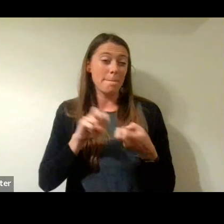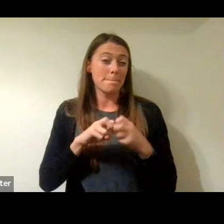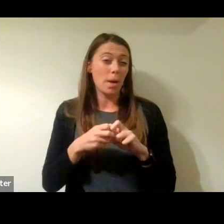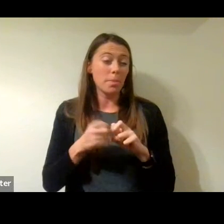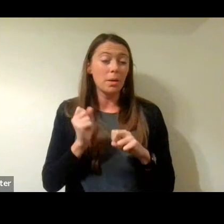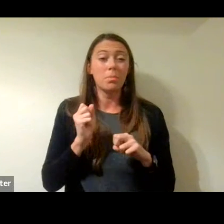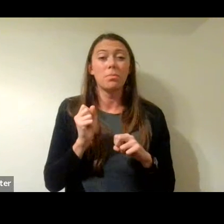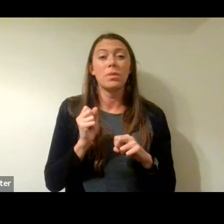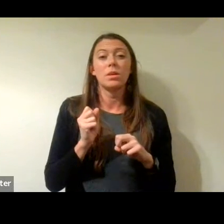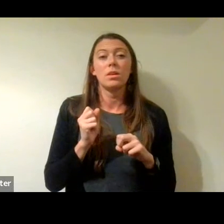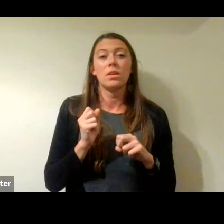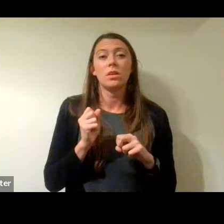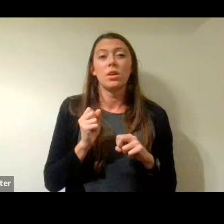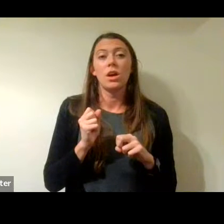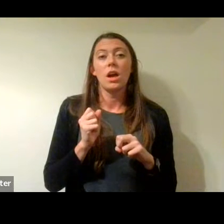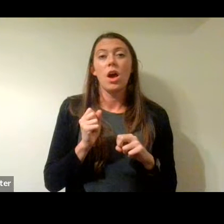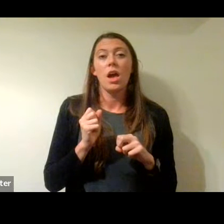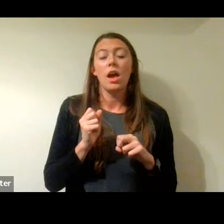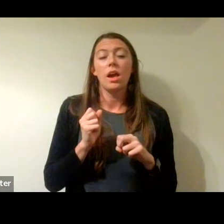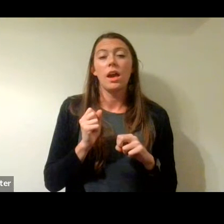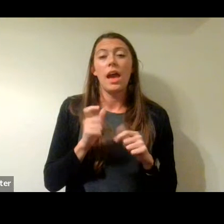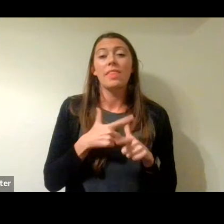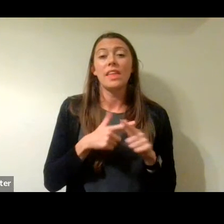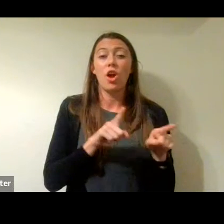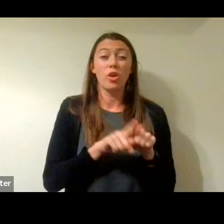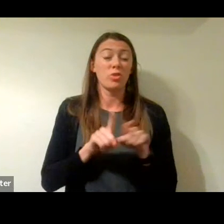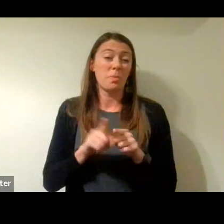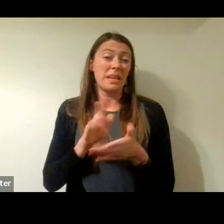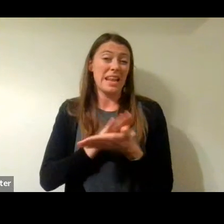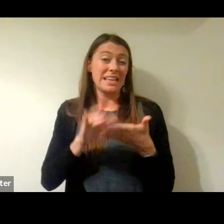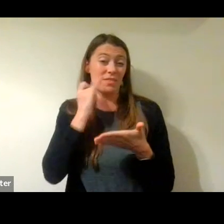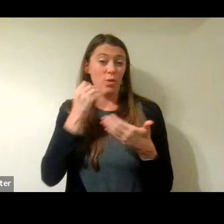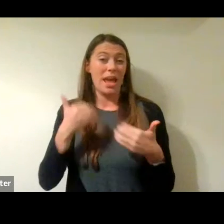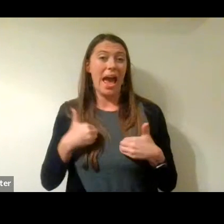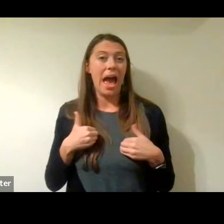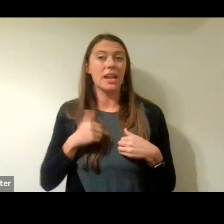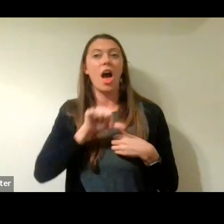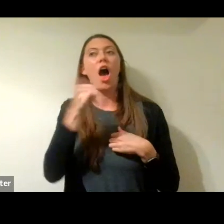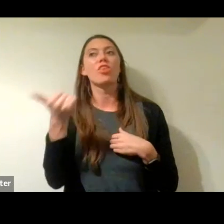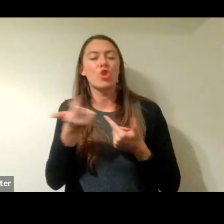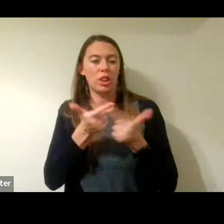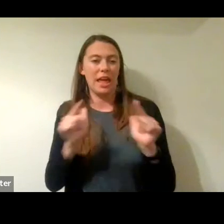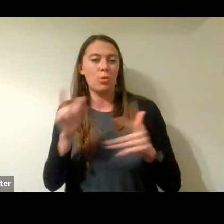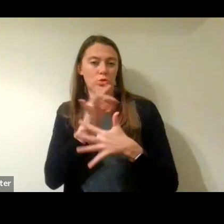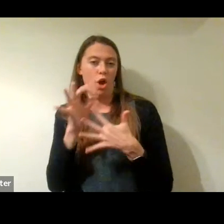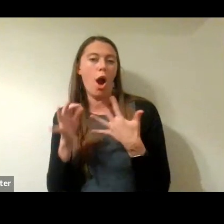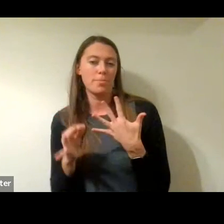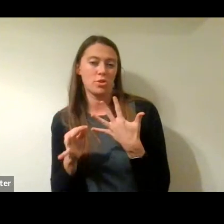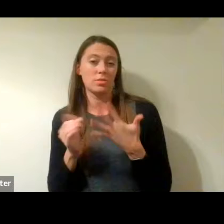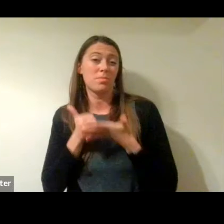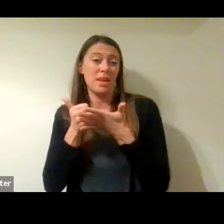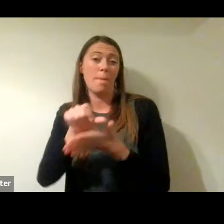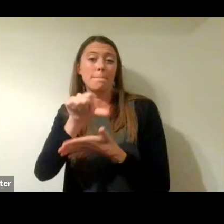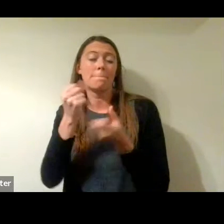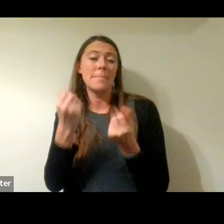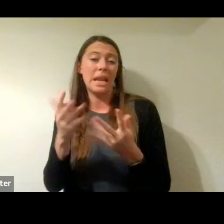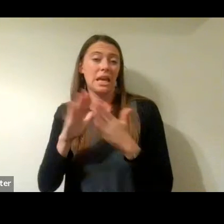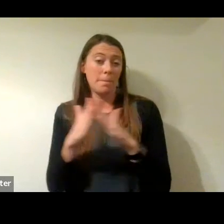of that, have more language accessible, that would be very helpful for other communities.